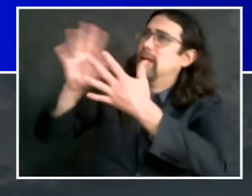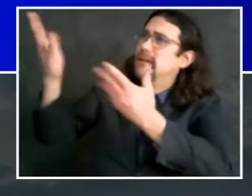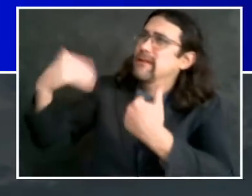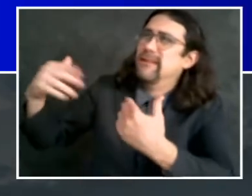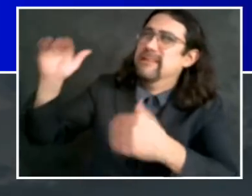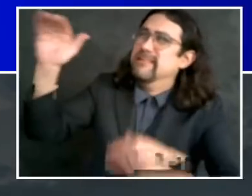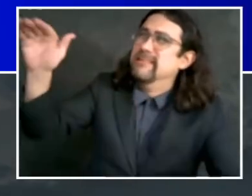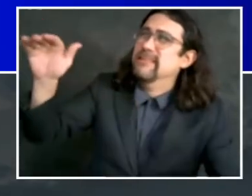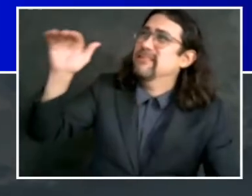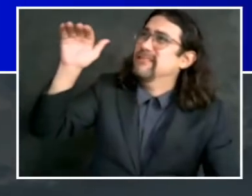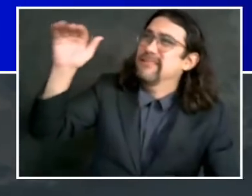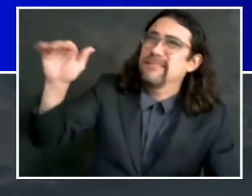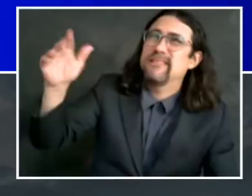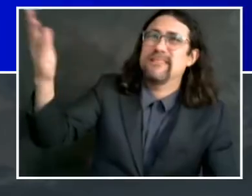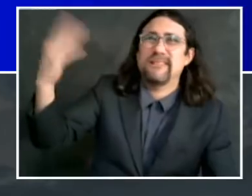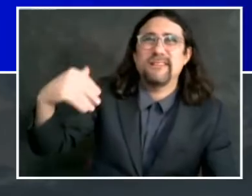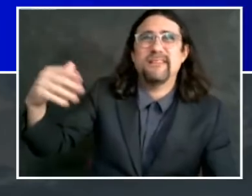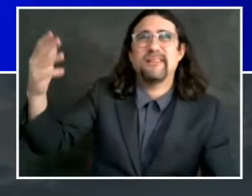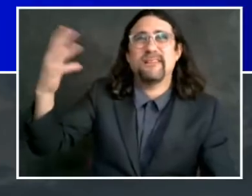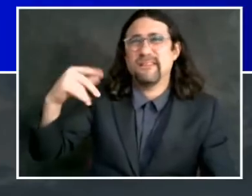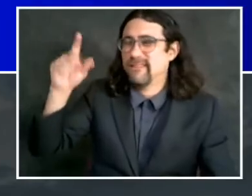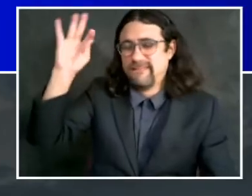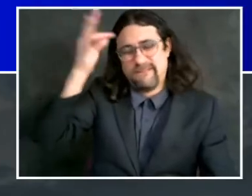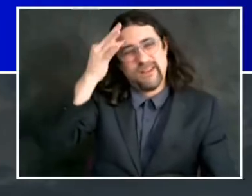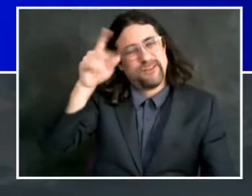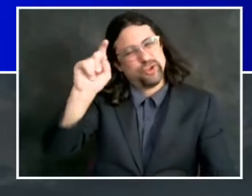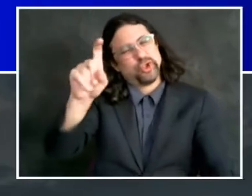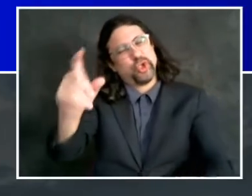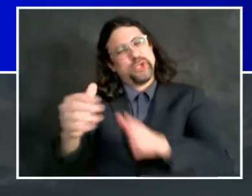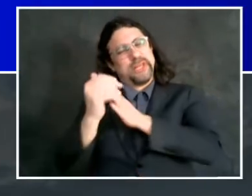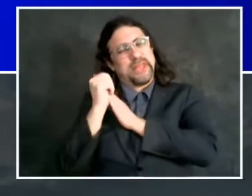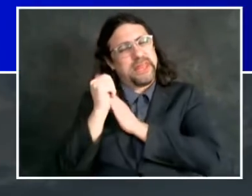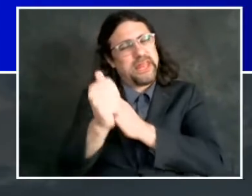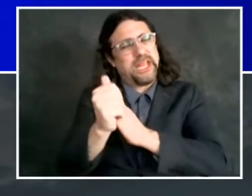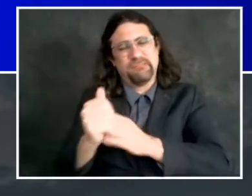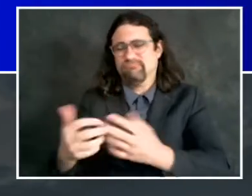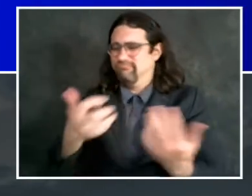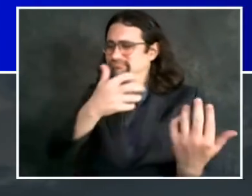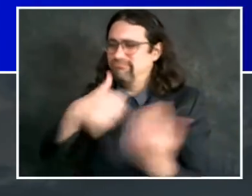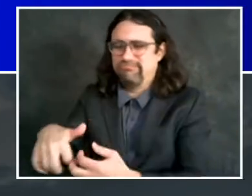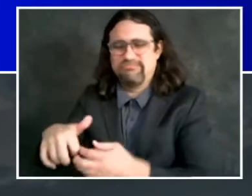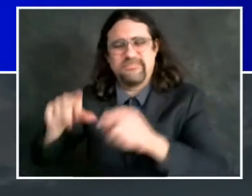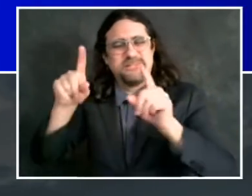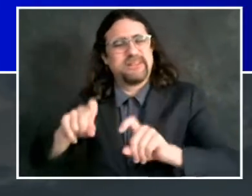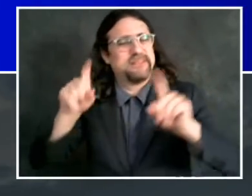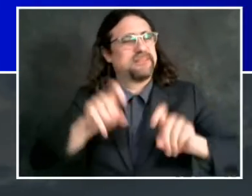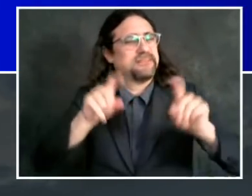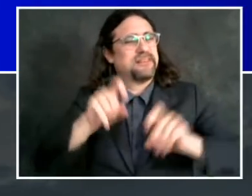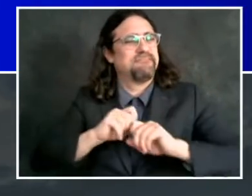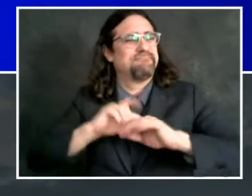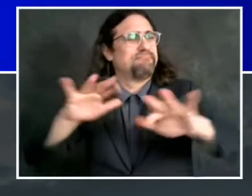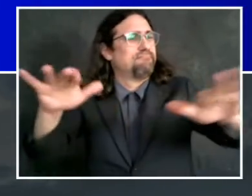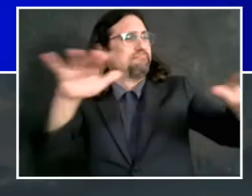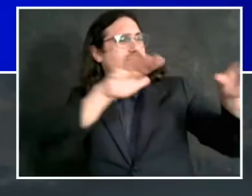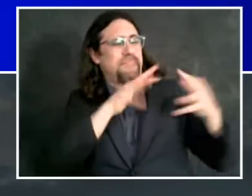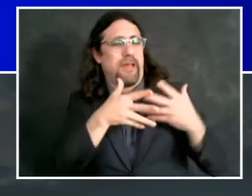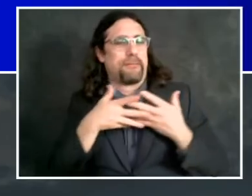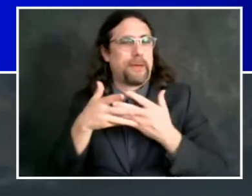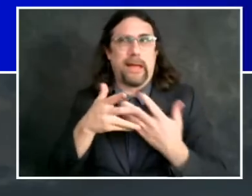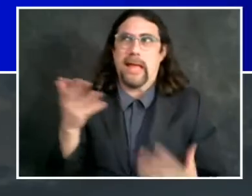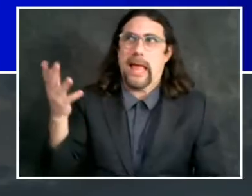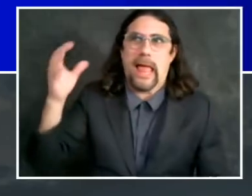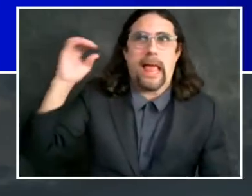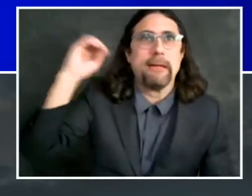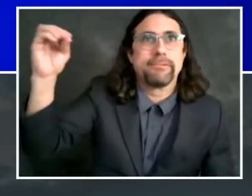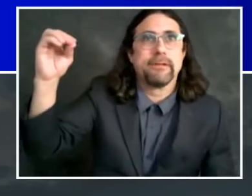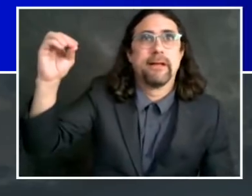Remember, testing is how we get to that next phase. Testing is how we get out of widespread transmission of the coronavirus